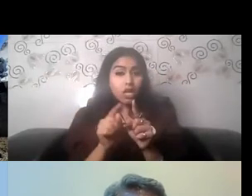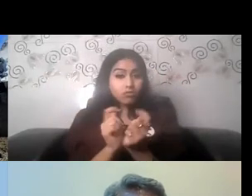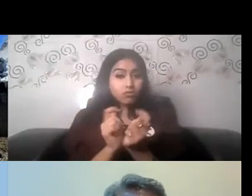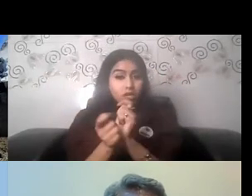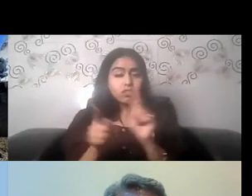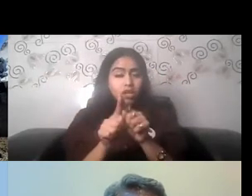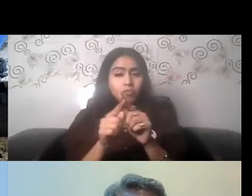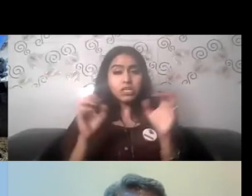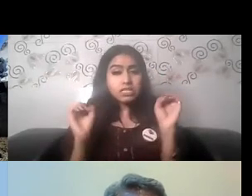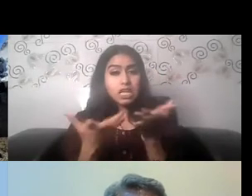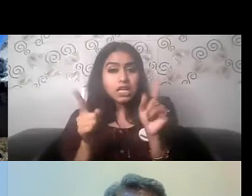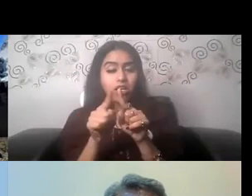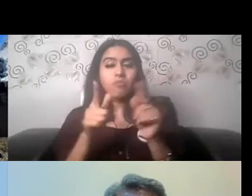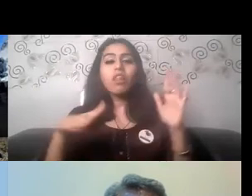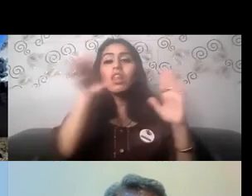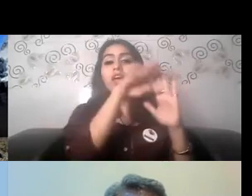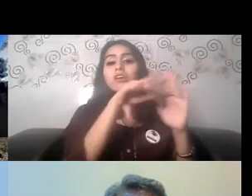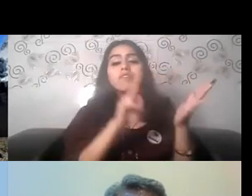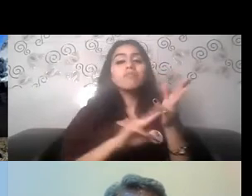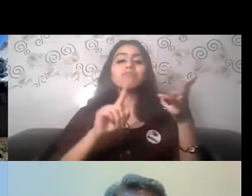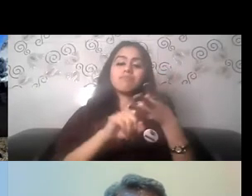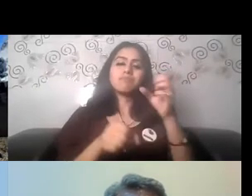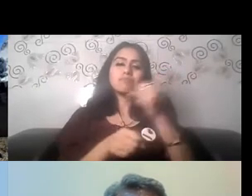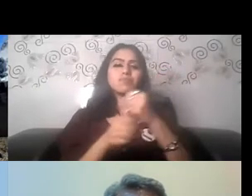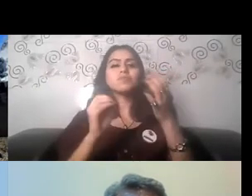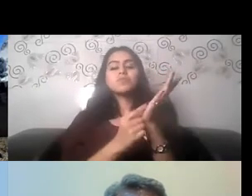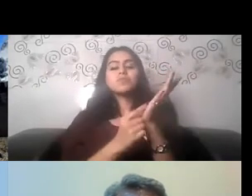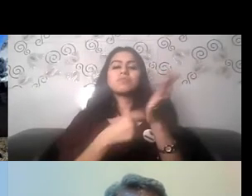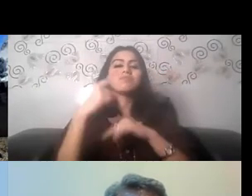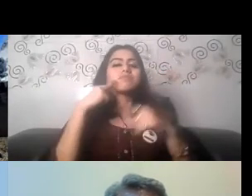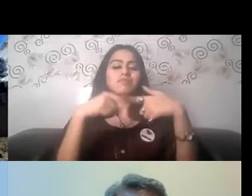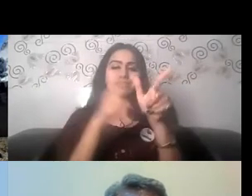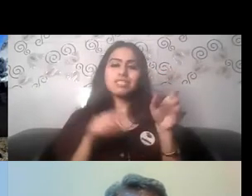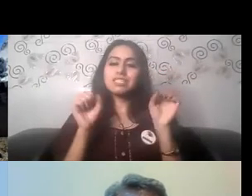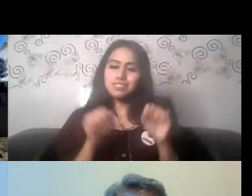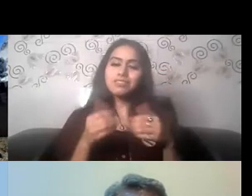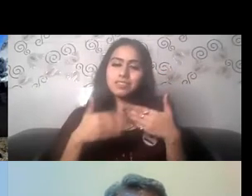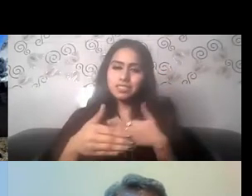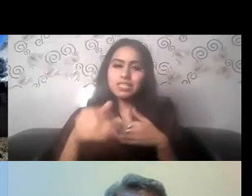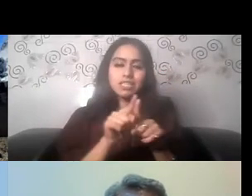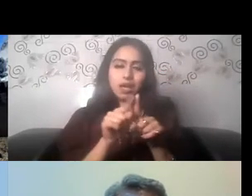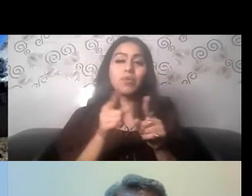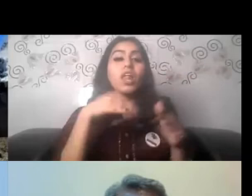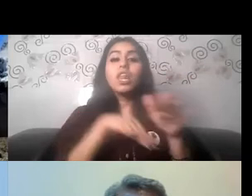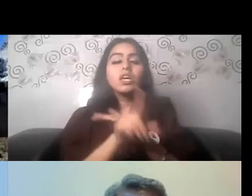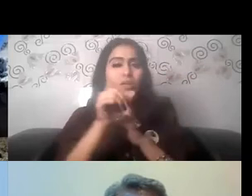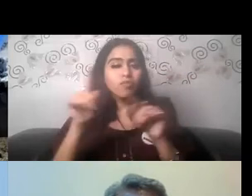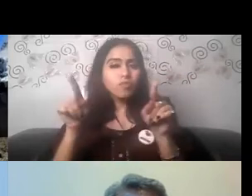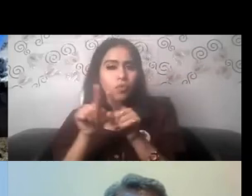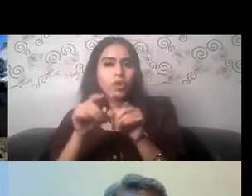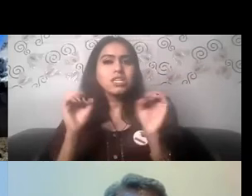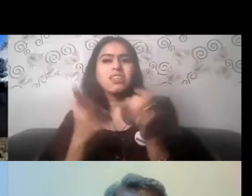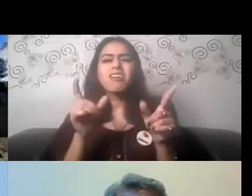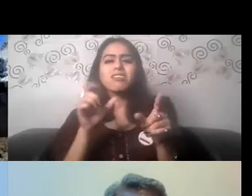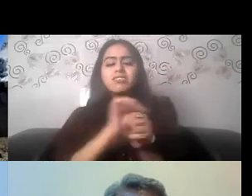sure that they start embedding a level of maturity. So that's new, and arguably it has increased tenfold during the